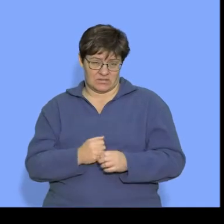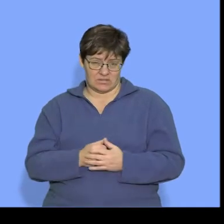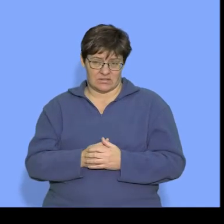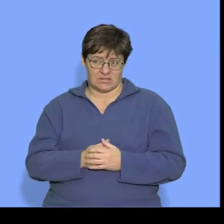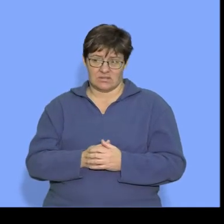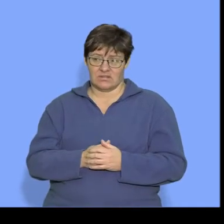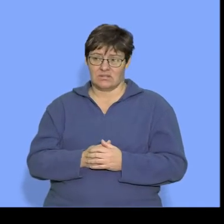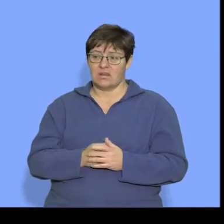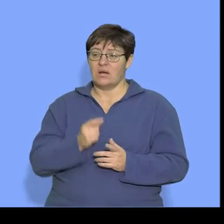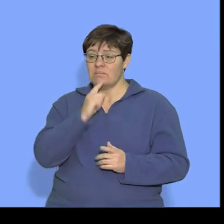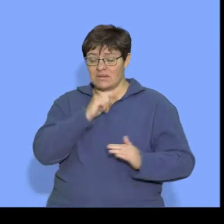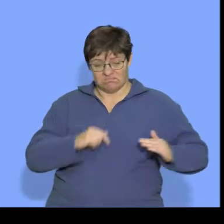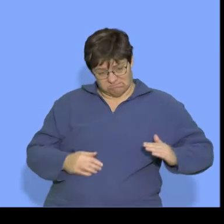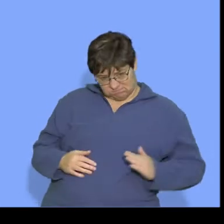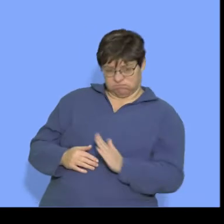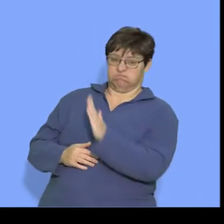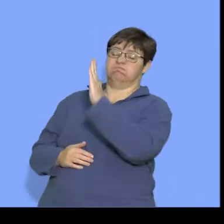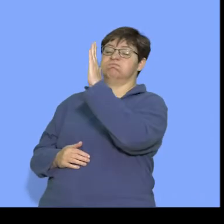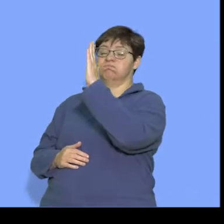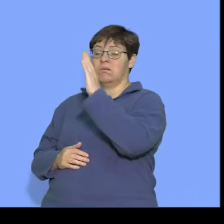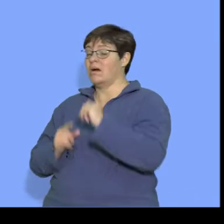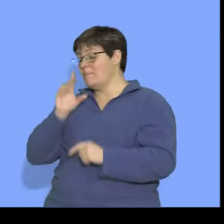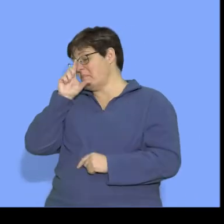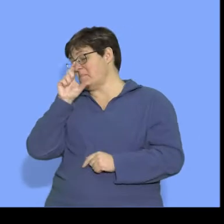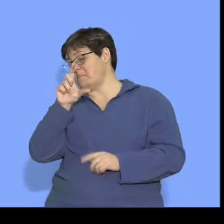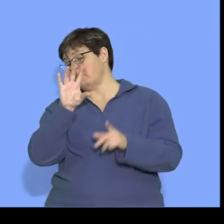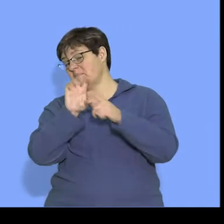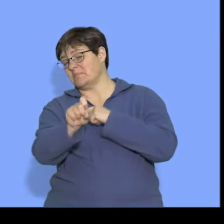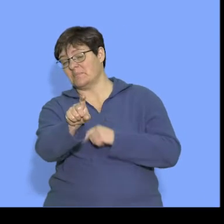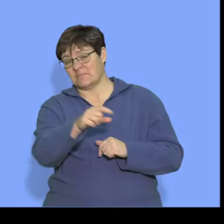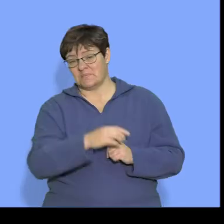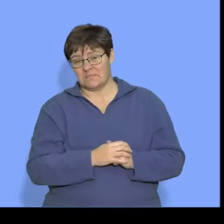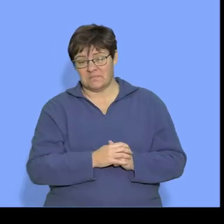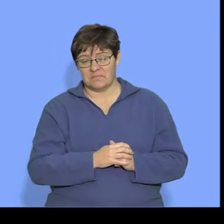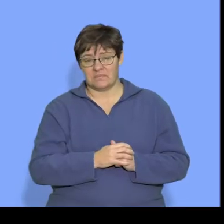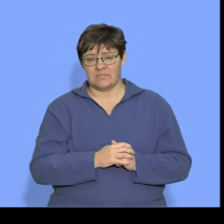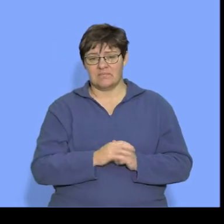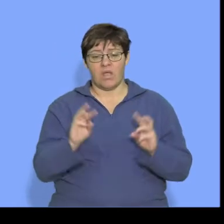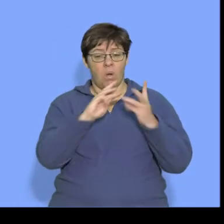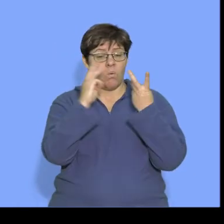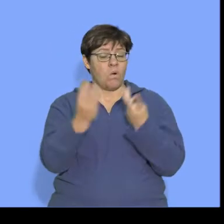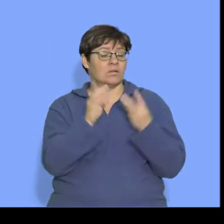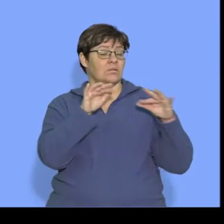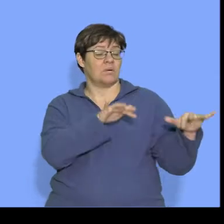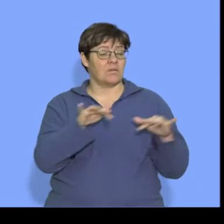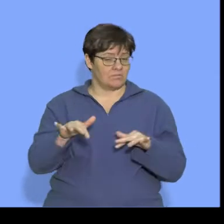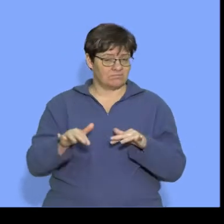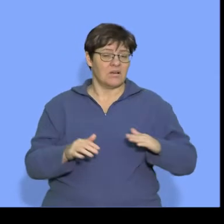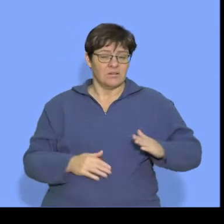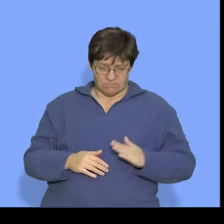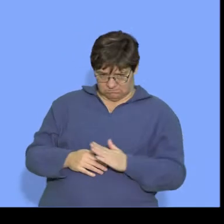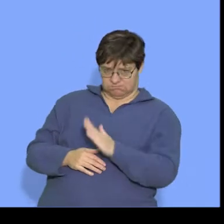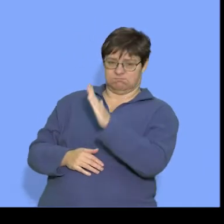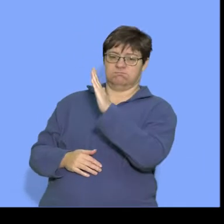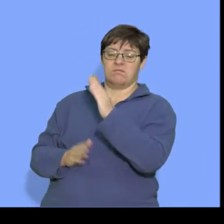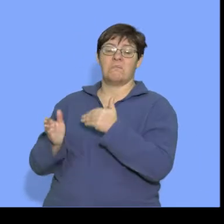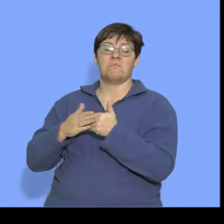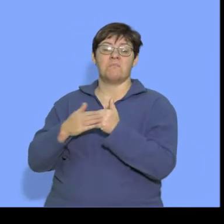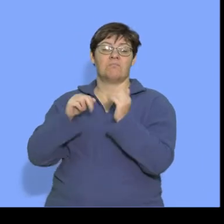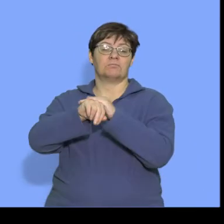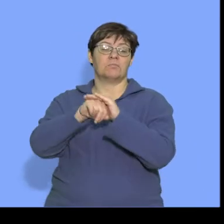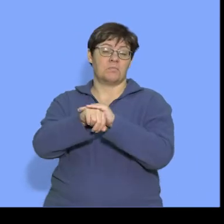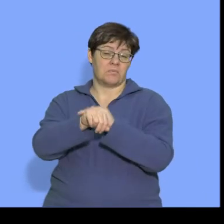radical increase is noted here. And so we talk about the world population radically increasing in the